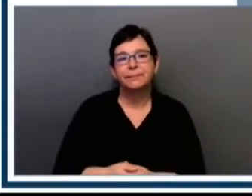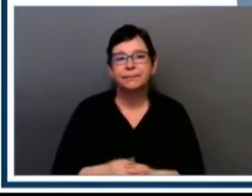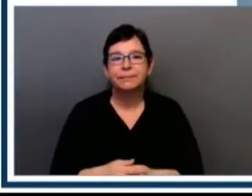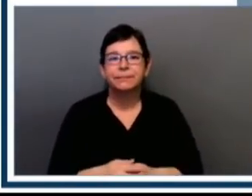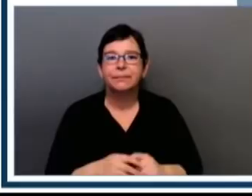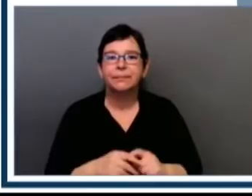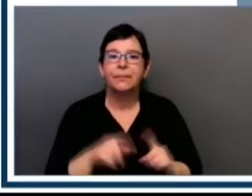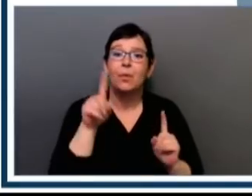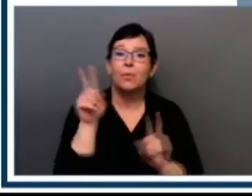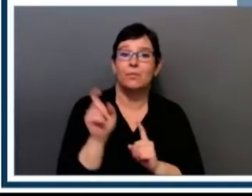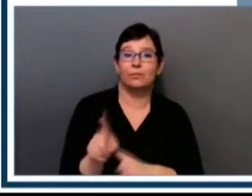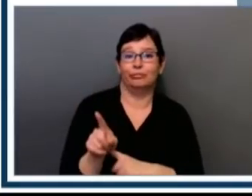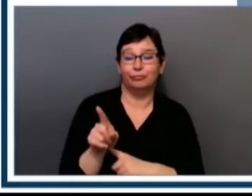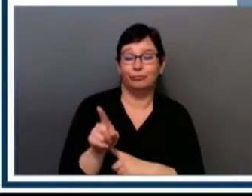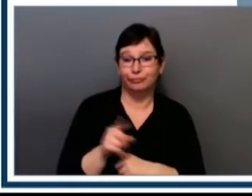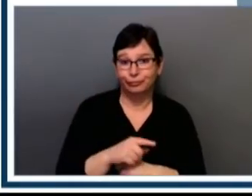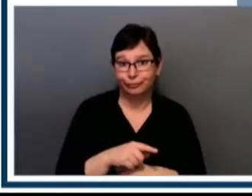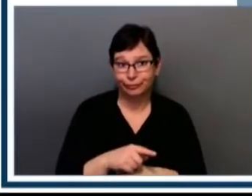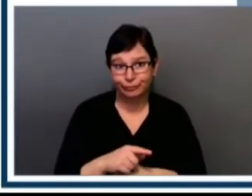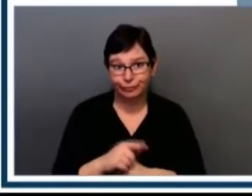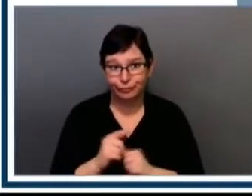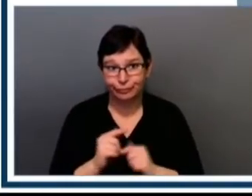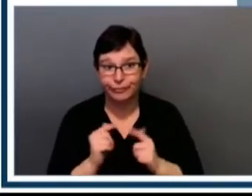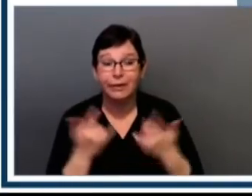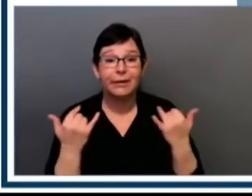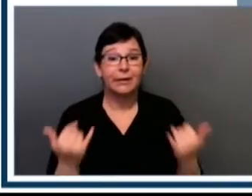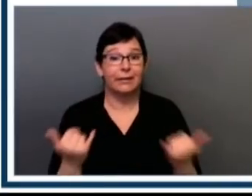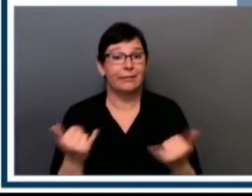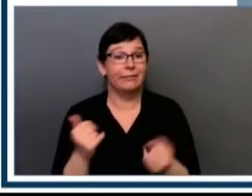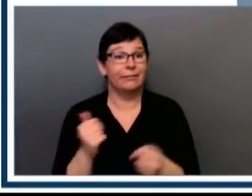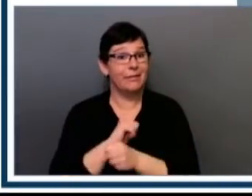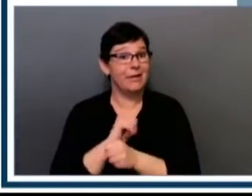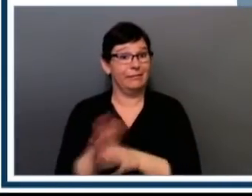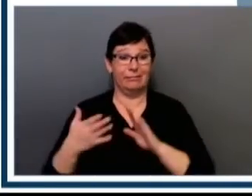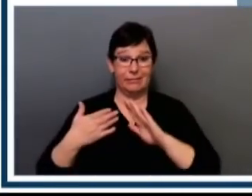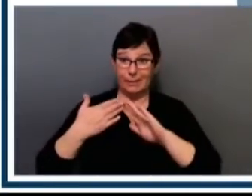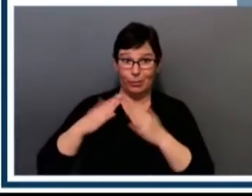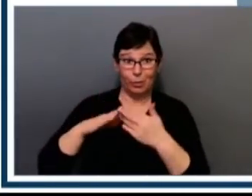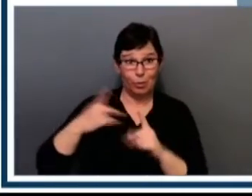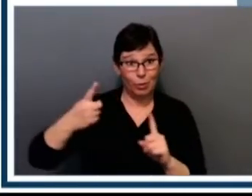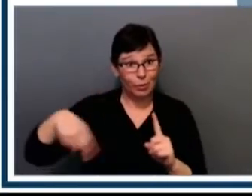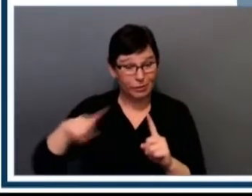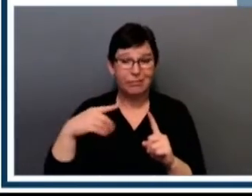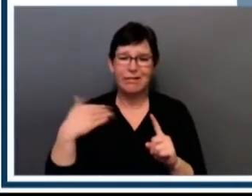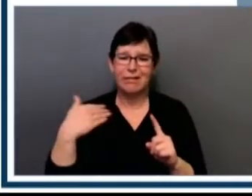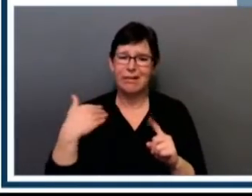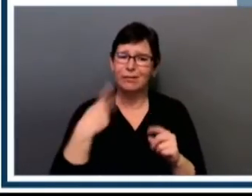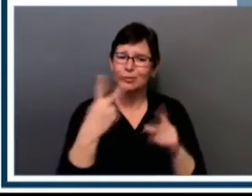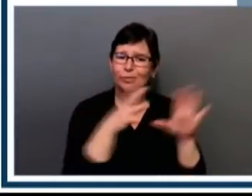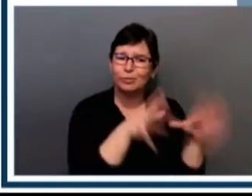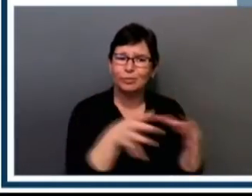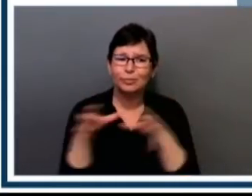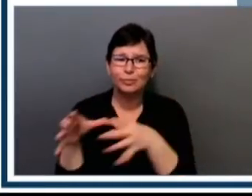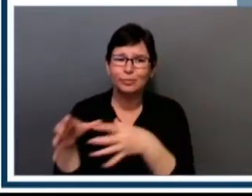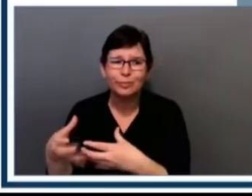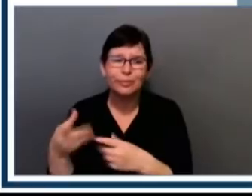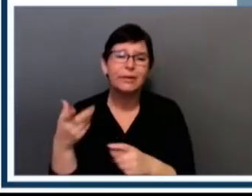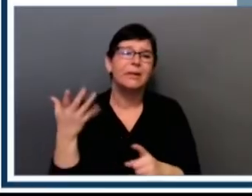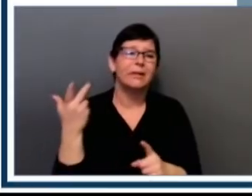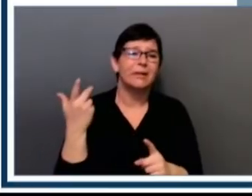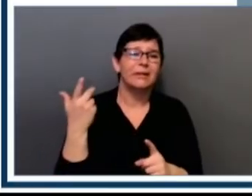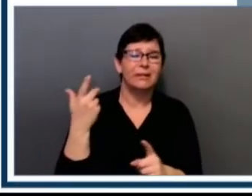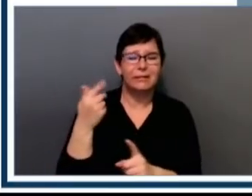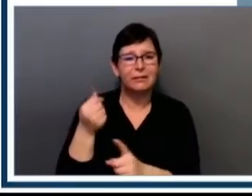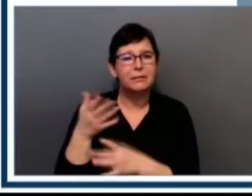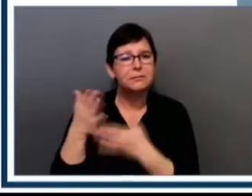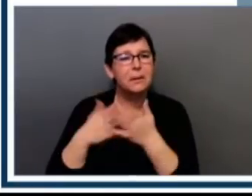in our communities. For most, vaccines now mean that COVID is a mild to moderate disease that will not place us in hospital